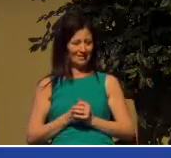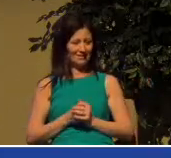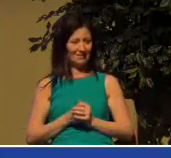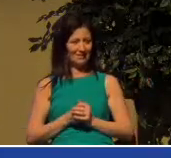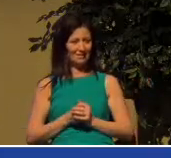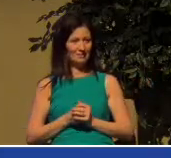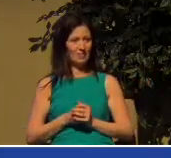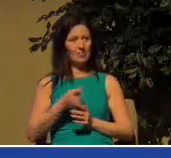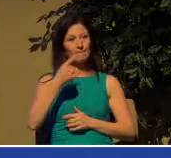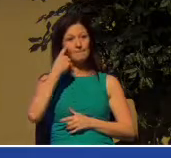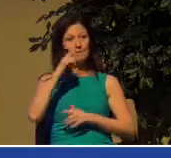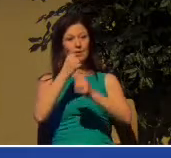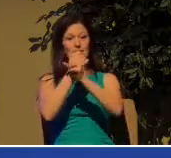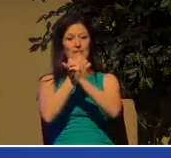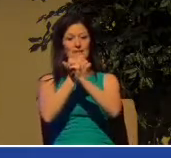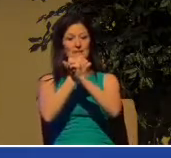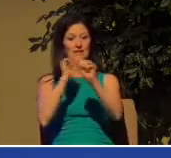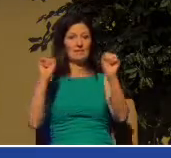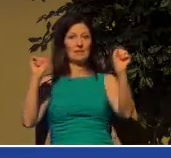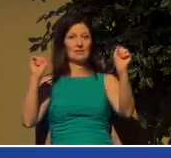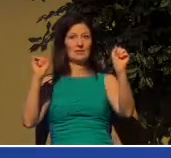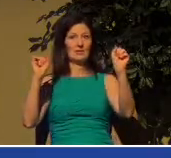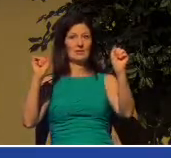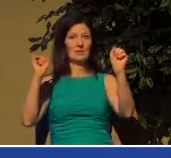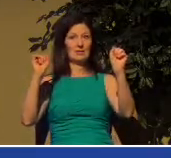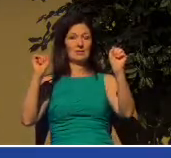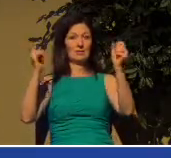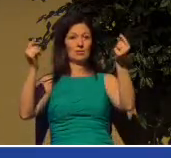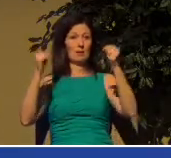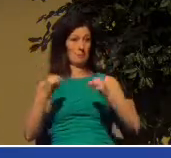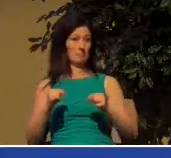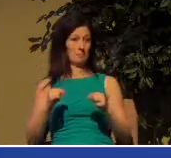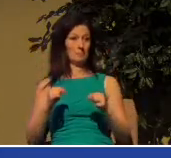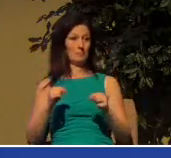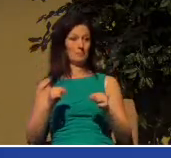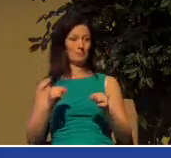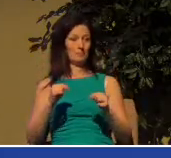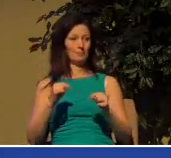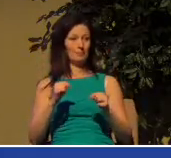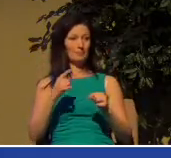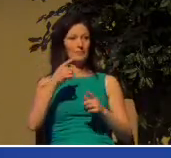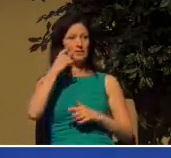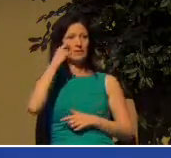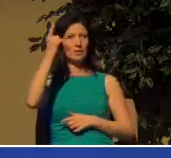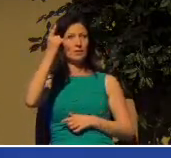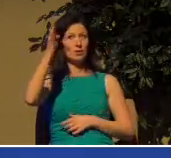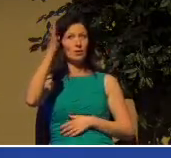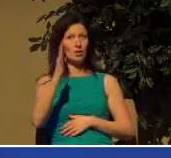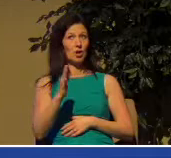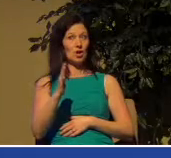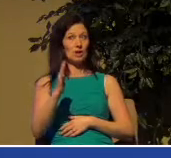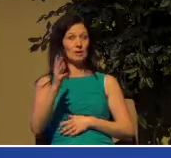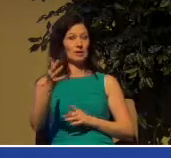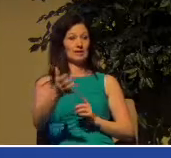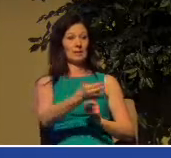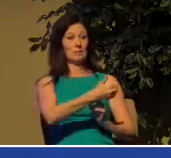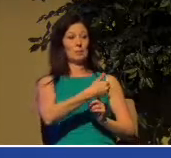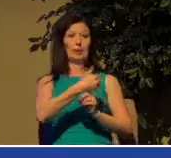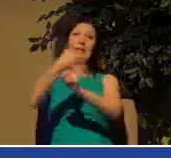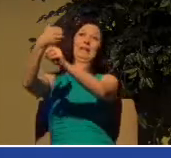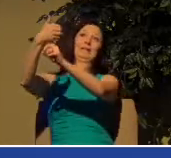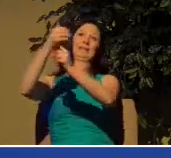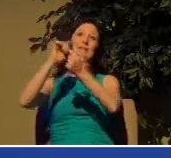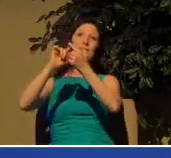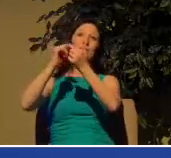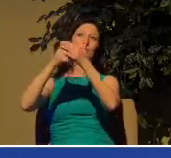for salvation to come, for God to bring us into a new heaven and a new earth